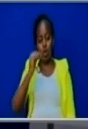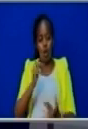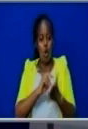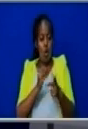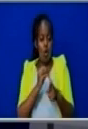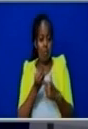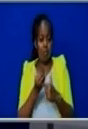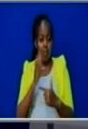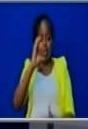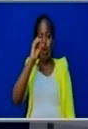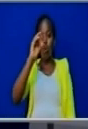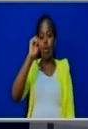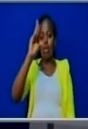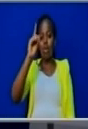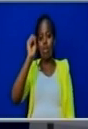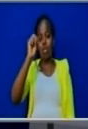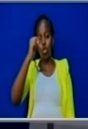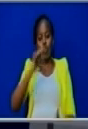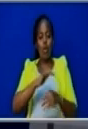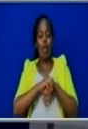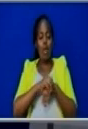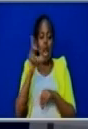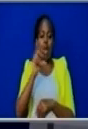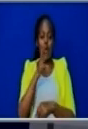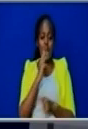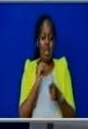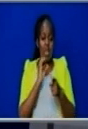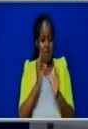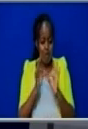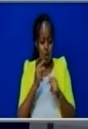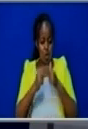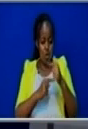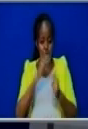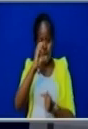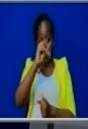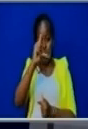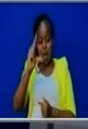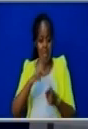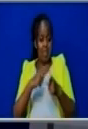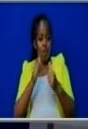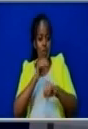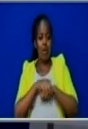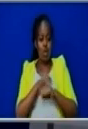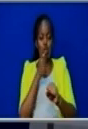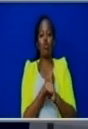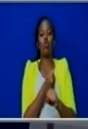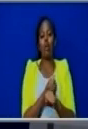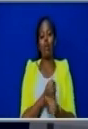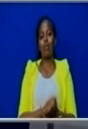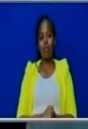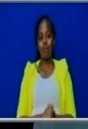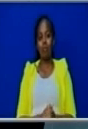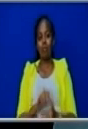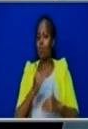calling condensation. Condensation. You get liquid water. Correct. If you further cool down, Mhm. you're going to get your solid back. Wow. So